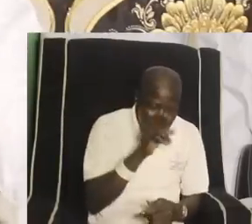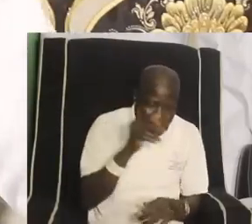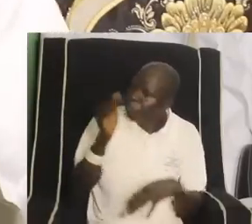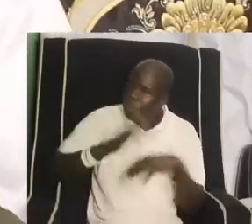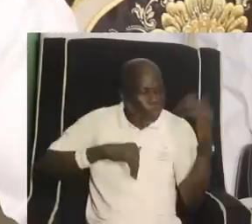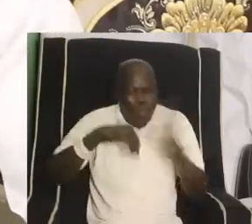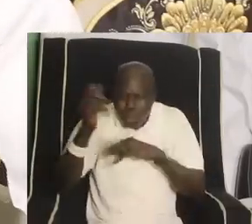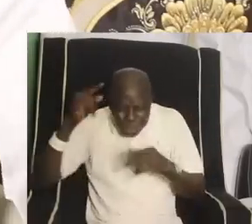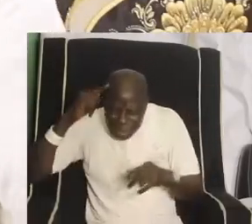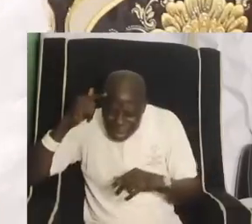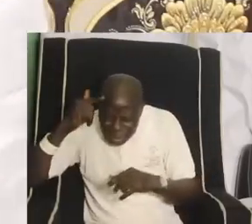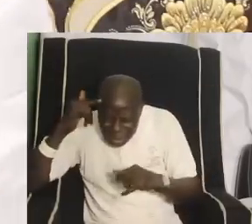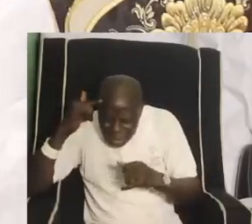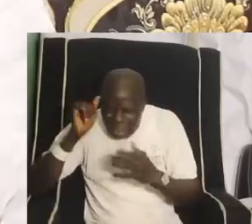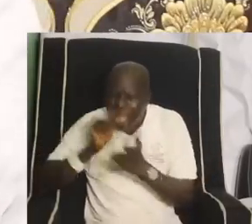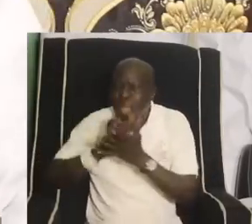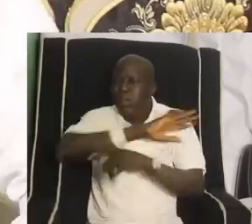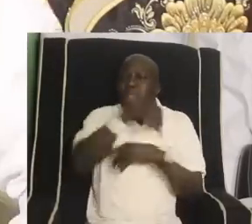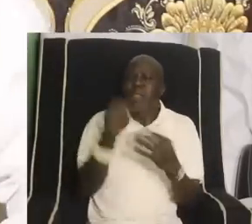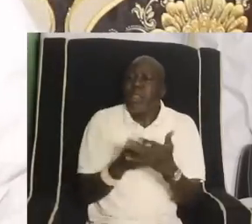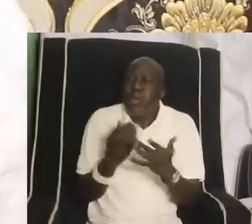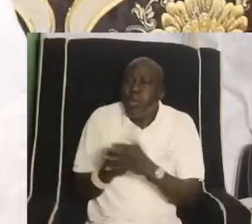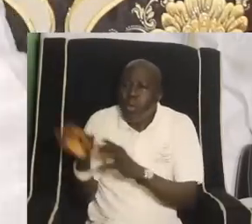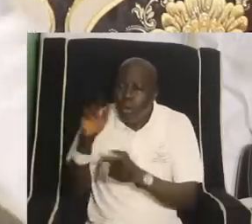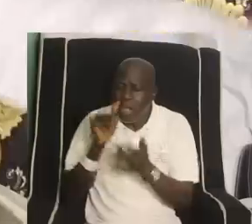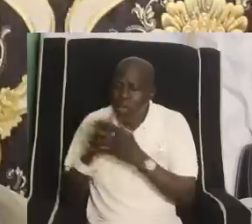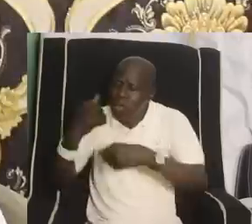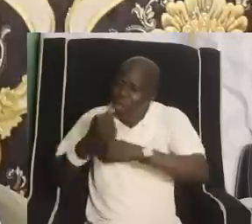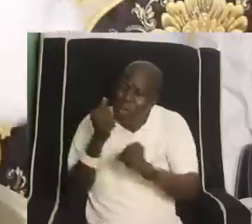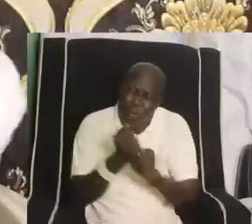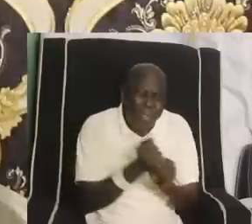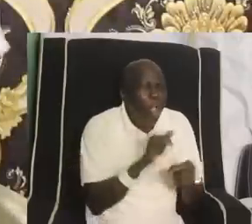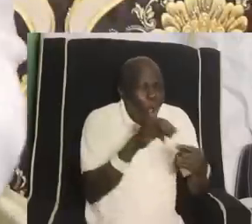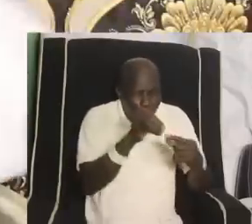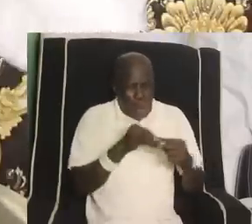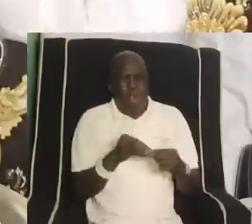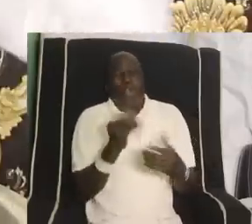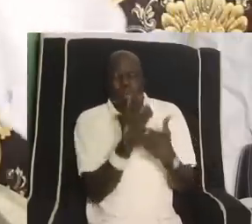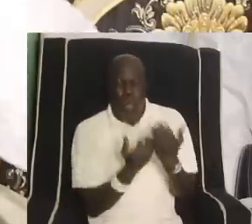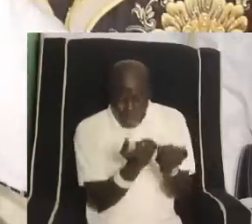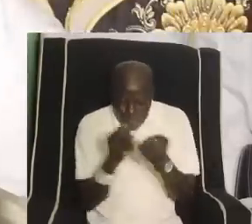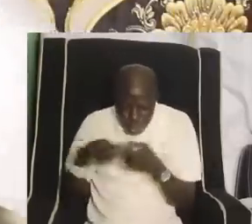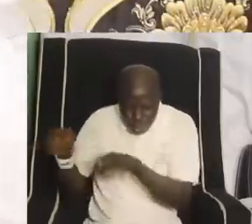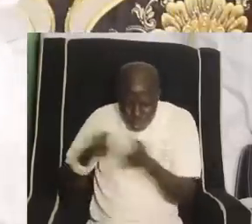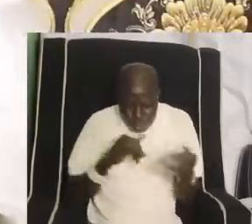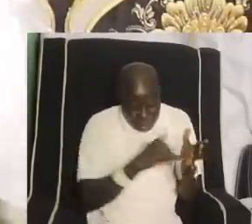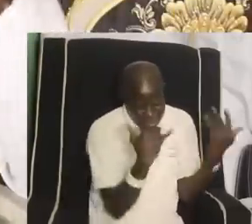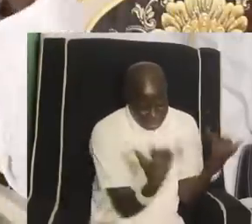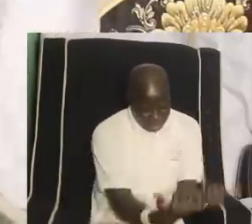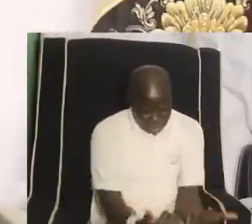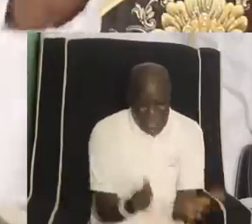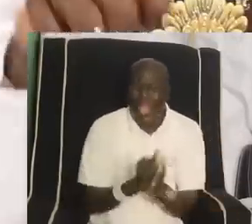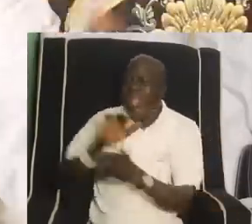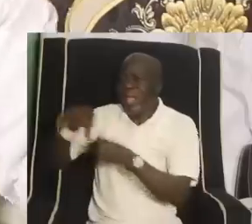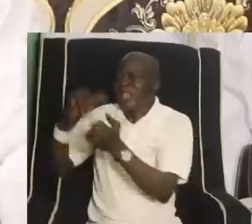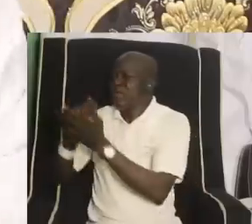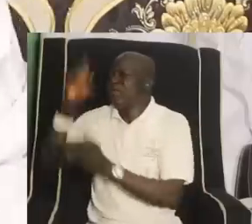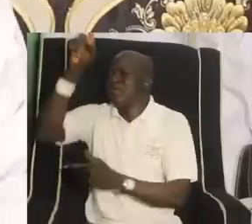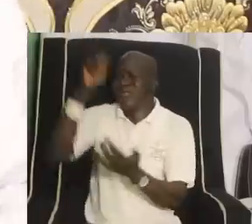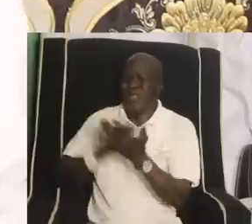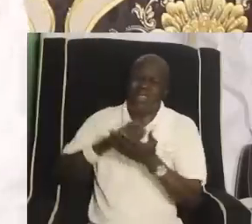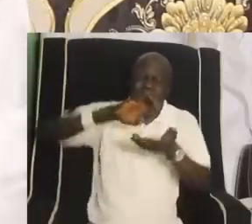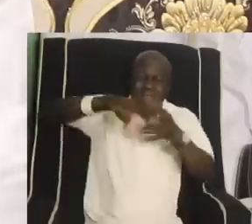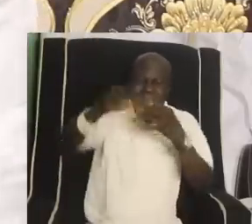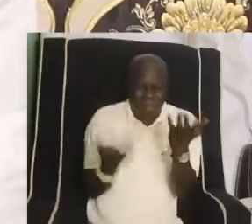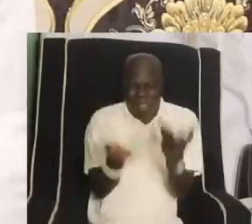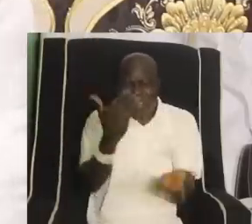O gbọ́dọ̀ sọ́rẹ́ yìí. You must not pay this offering. O mọ rí owó ìyanu. Àṣẹ Olódùmarè ní. He's the title of the Almighty God. Ìwọ tó wá fìlì ọwọ́